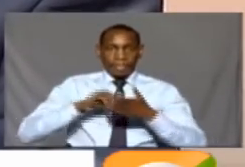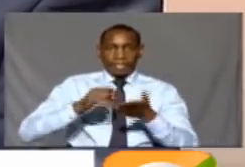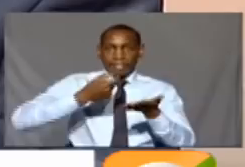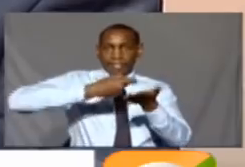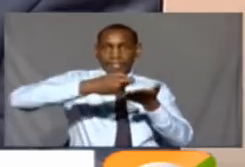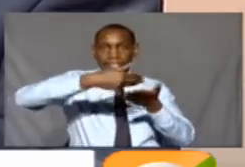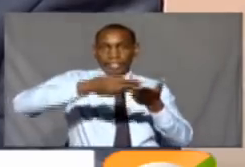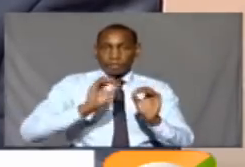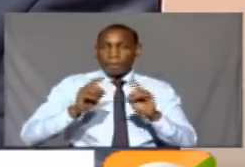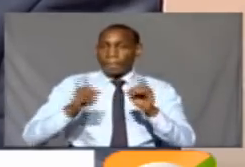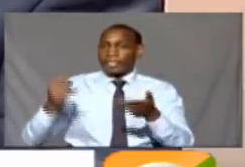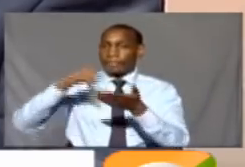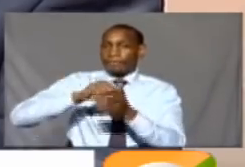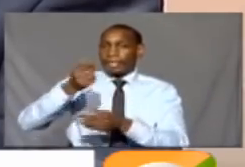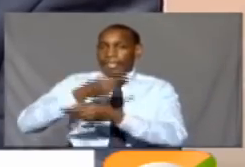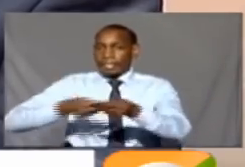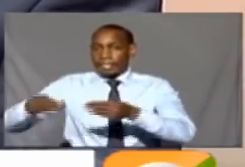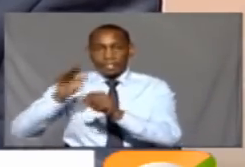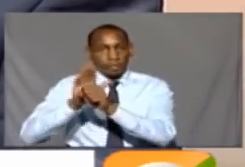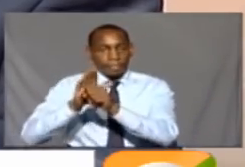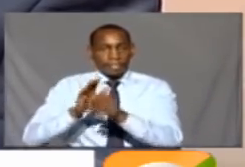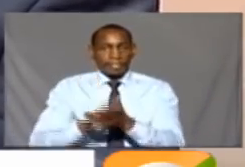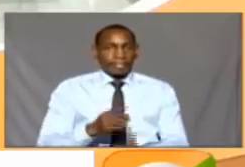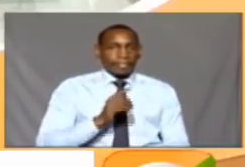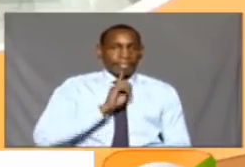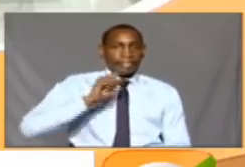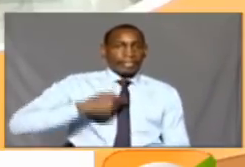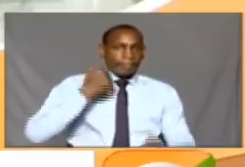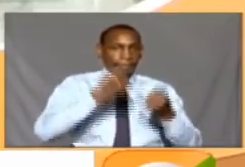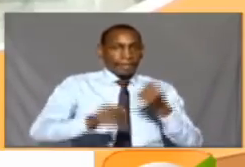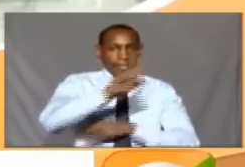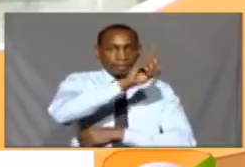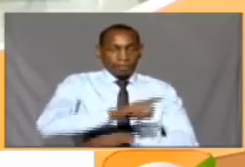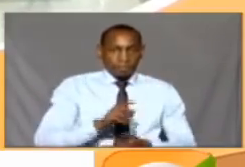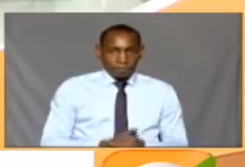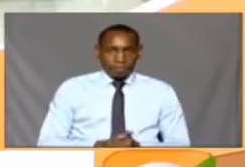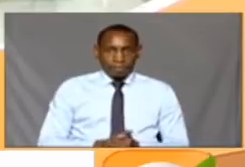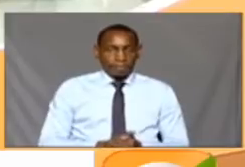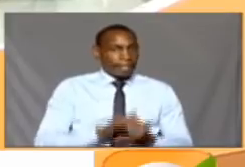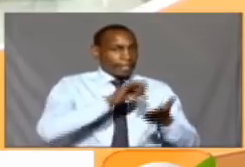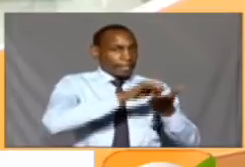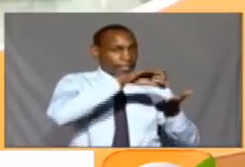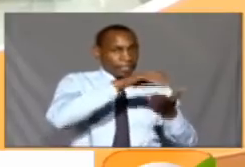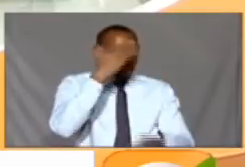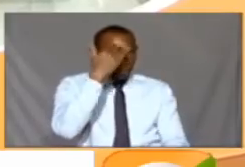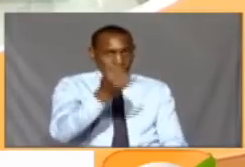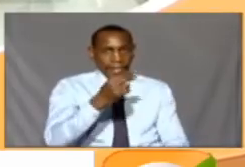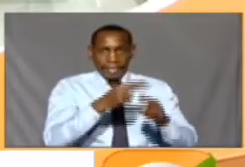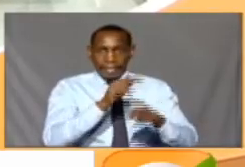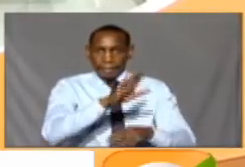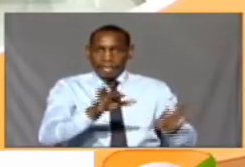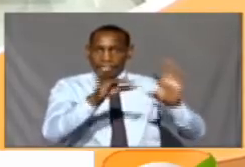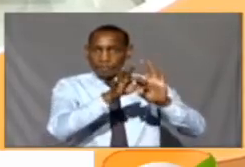leaves but get involved in many transactions. Yes. Yes. Tell me this is my last question, because I know I'm due for a break. In that case, why is your name then linked